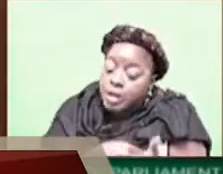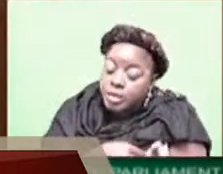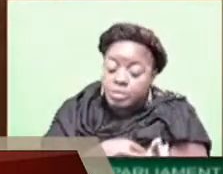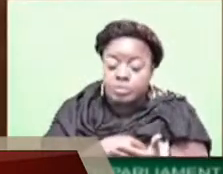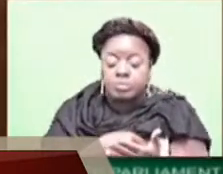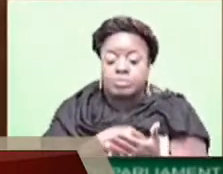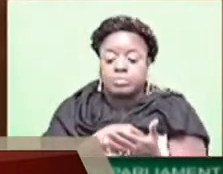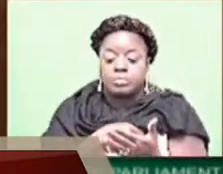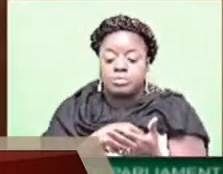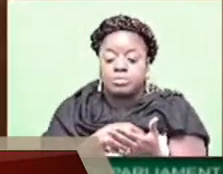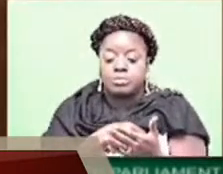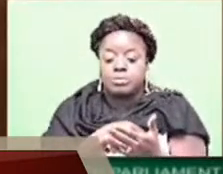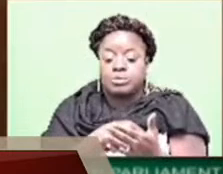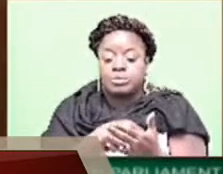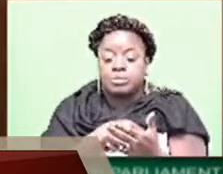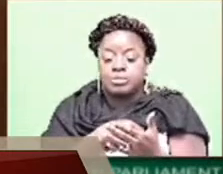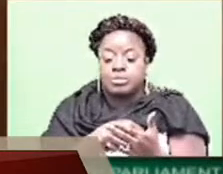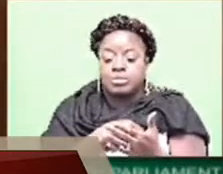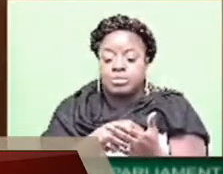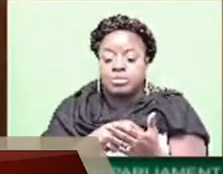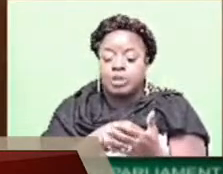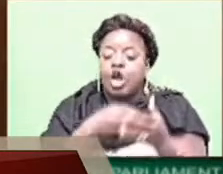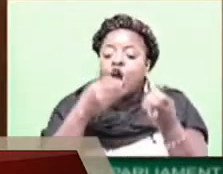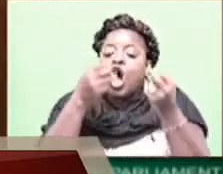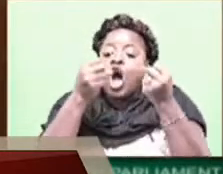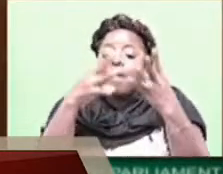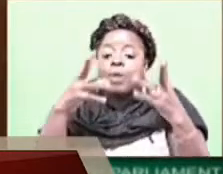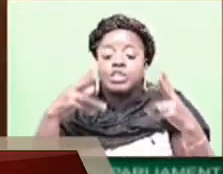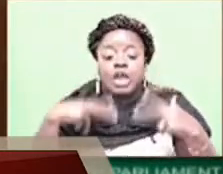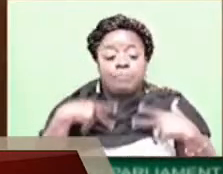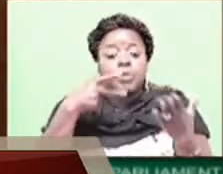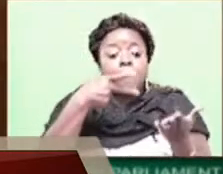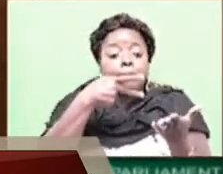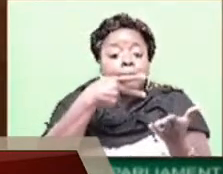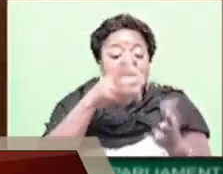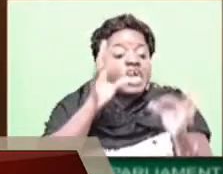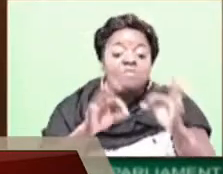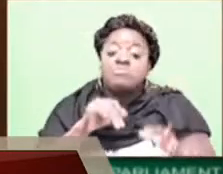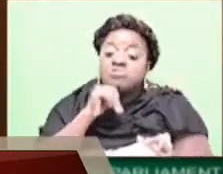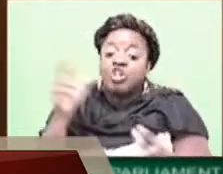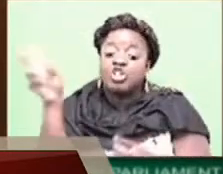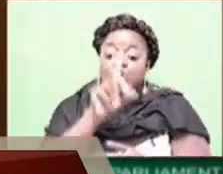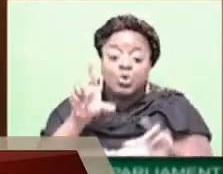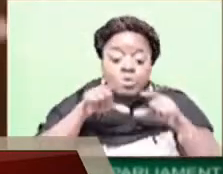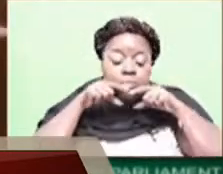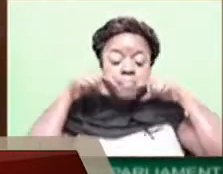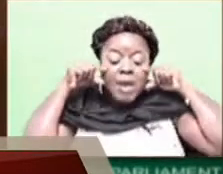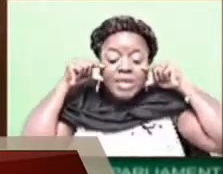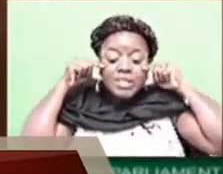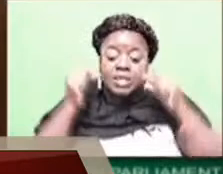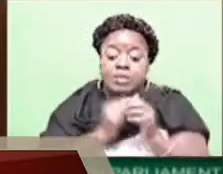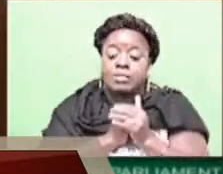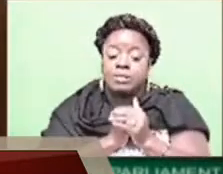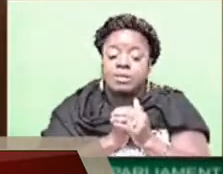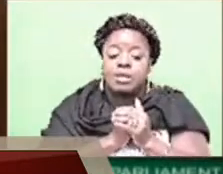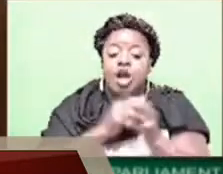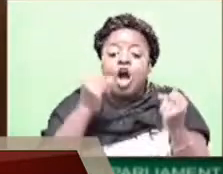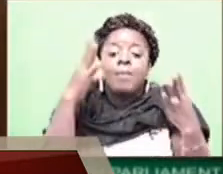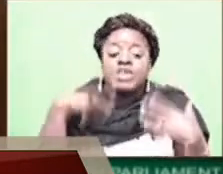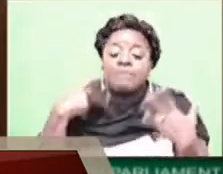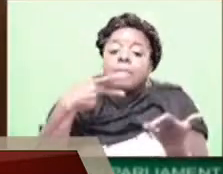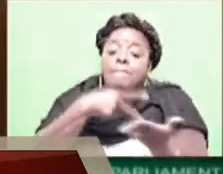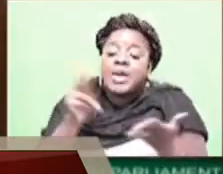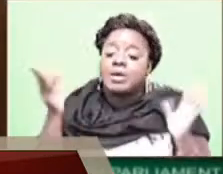regulations now state what your penalty for failing to wear a mask, by way of example, will be. And the intention